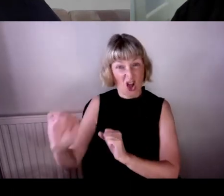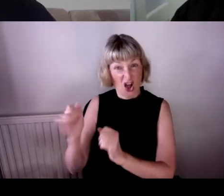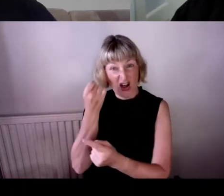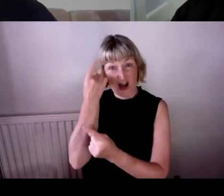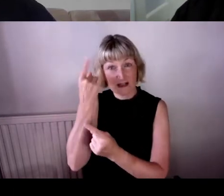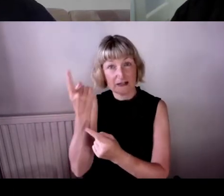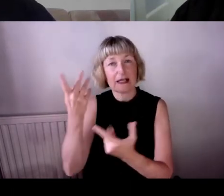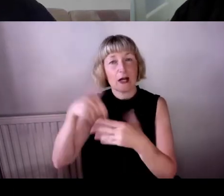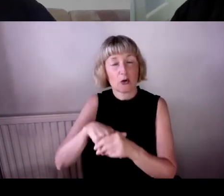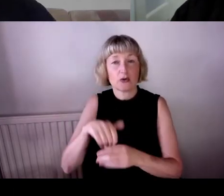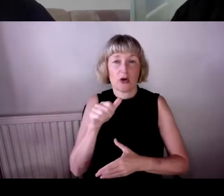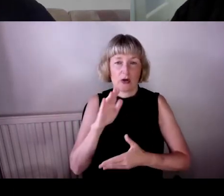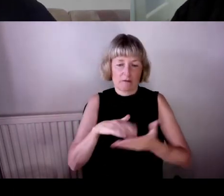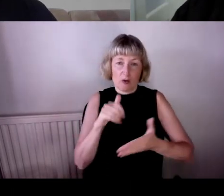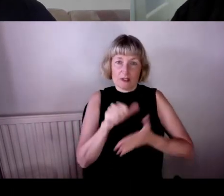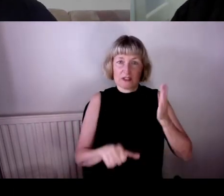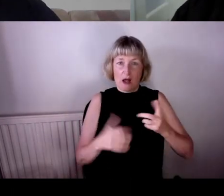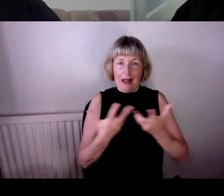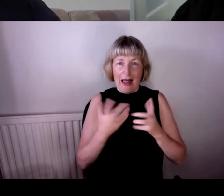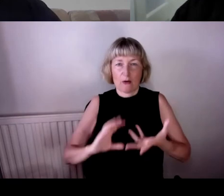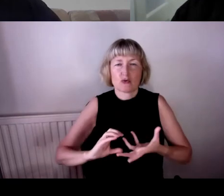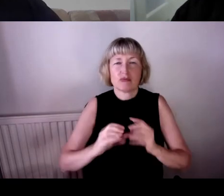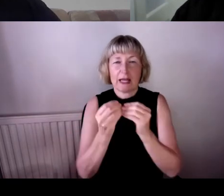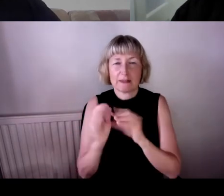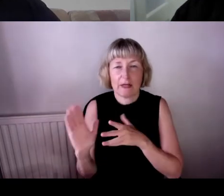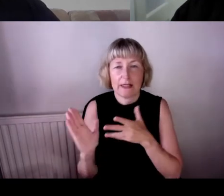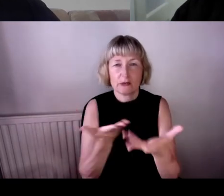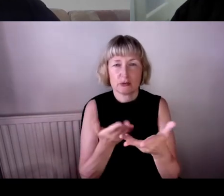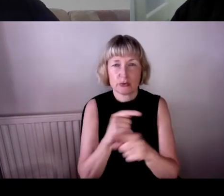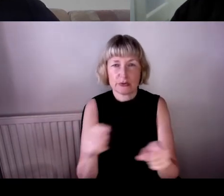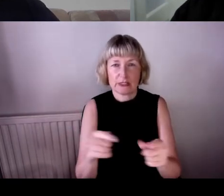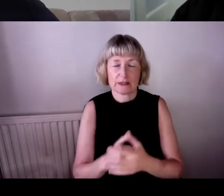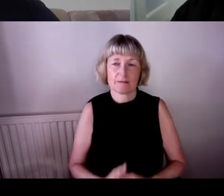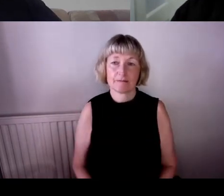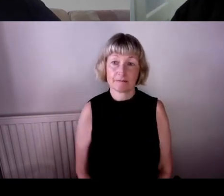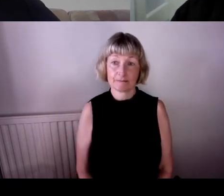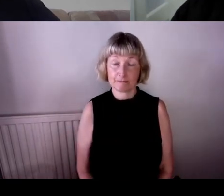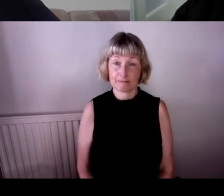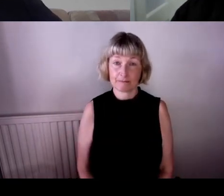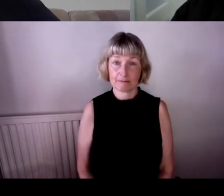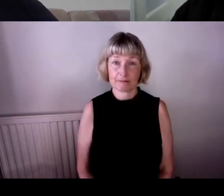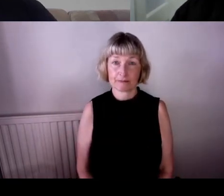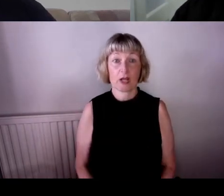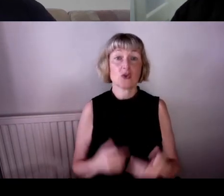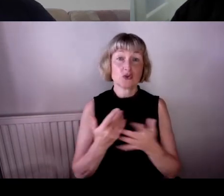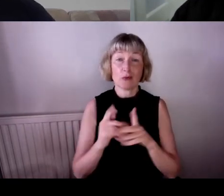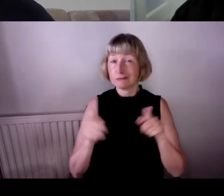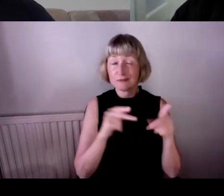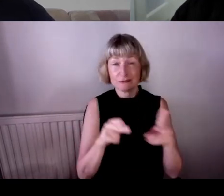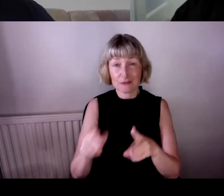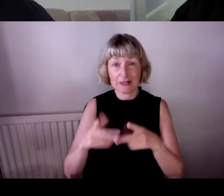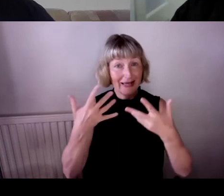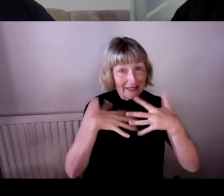said, right, let's see what we can do with it. So there's different ways of doing this. You can integrate it. People